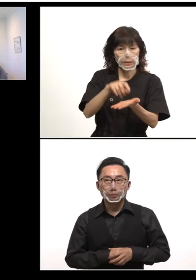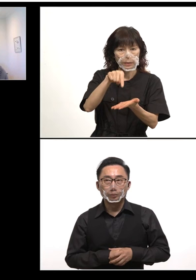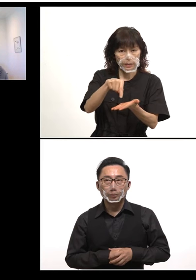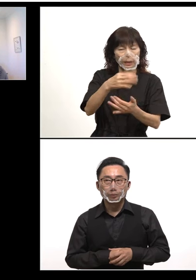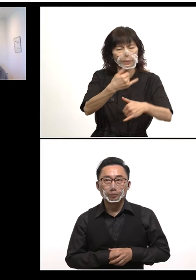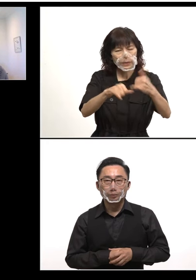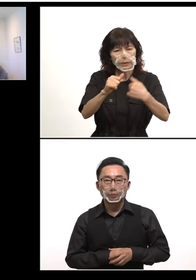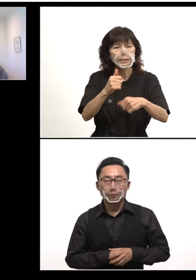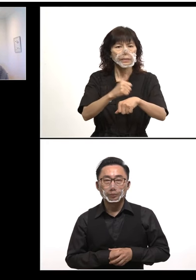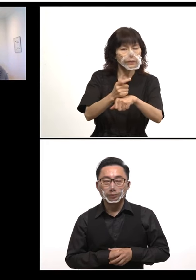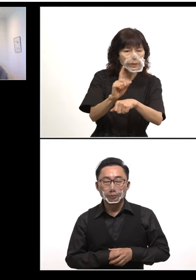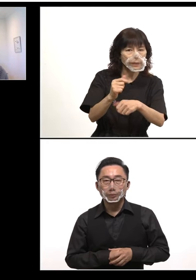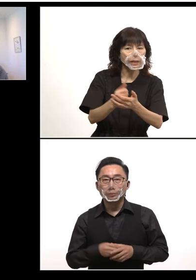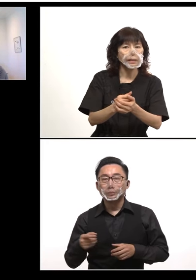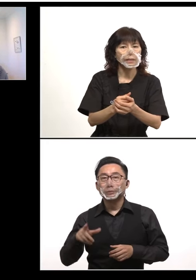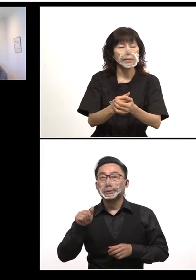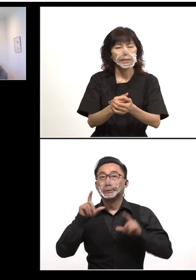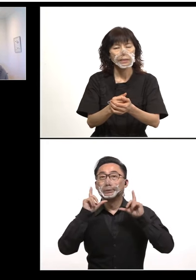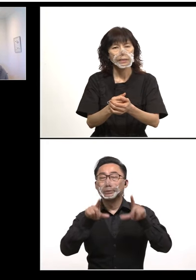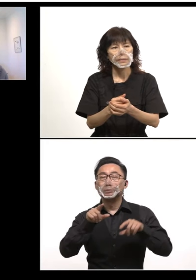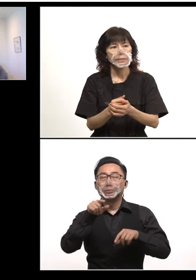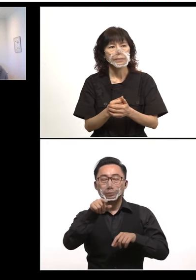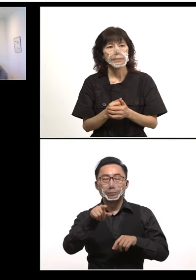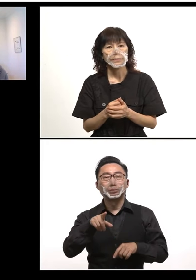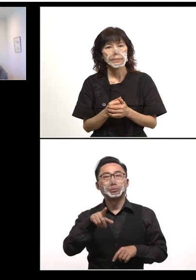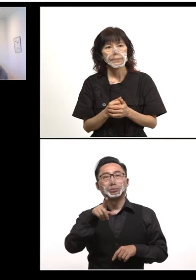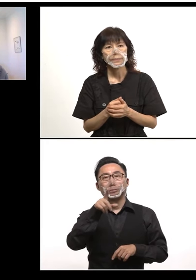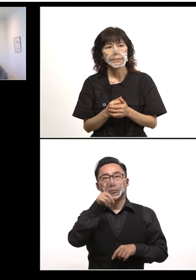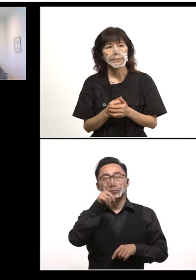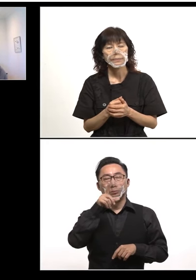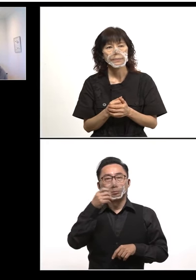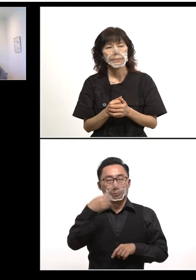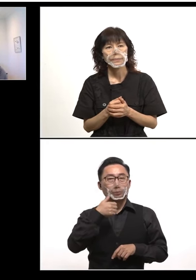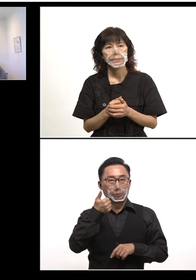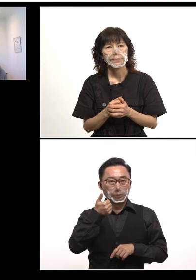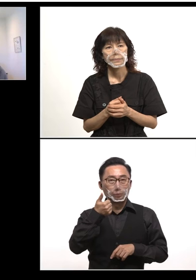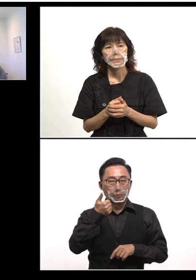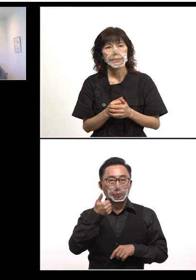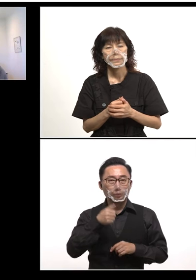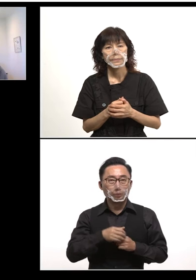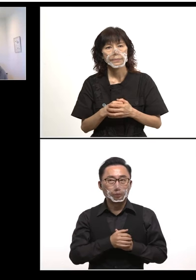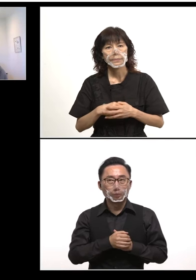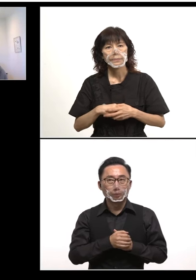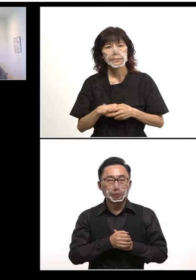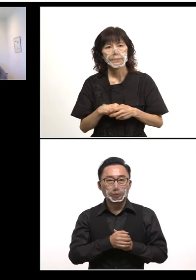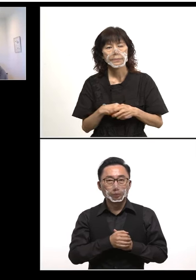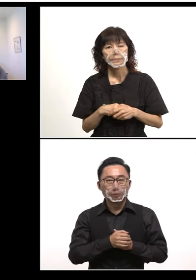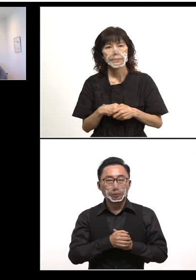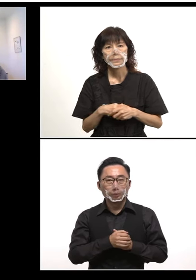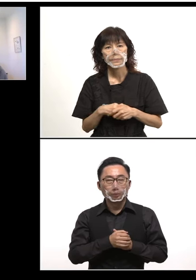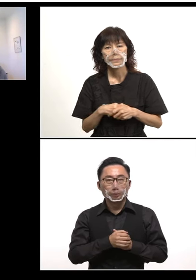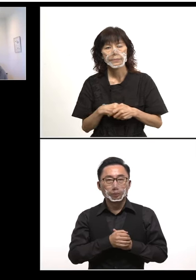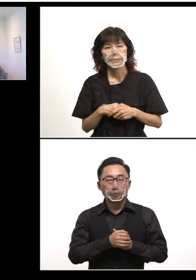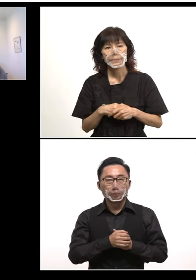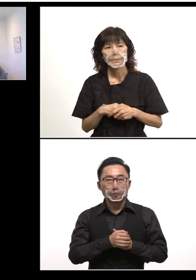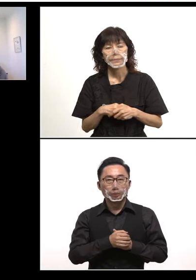It's a great question, and I think it's something that I've heard amongst all the speakers. Actually, I